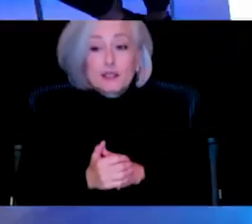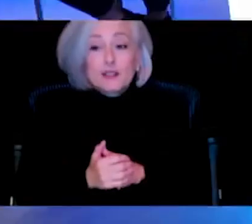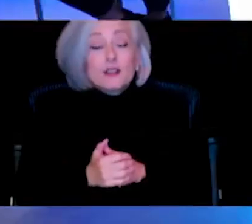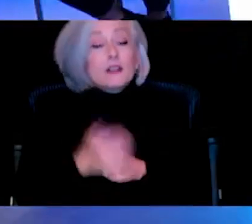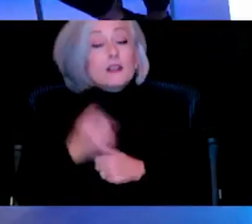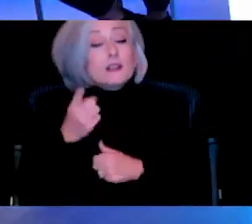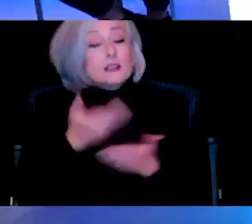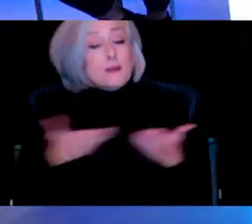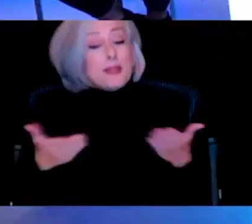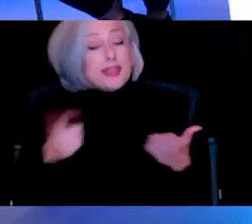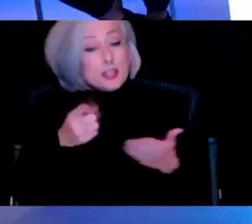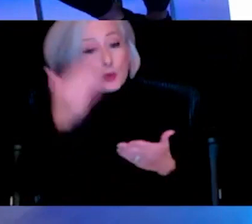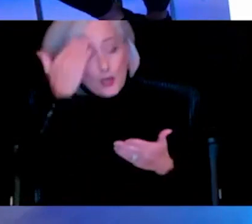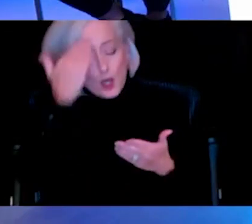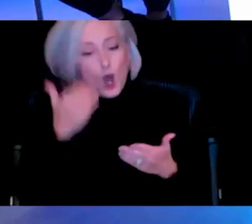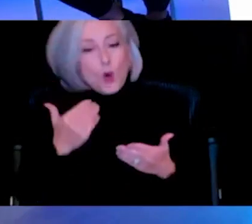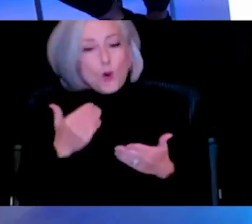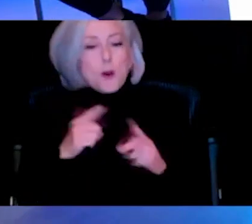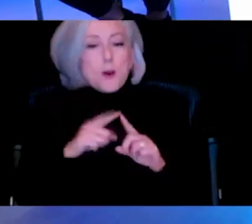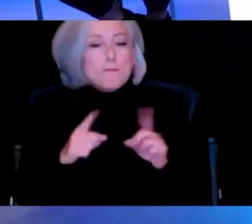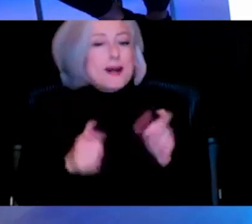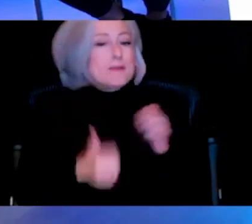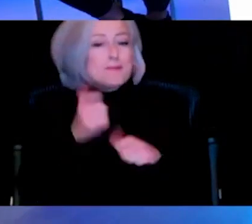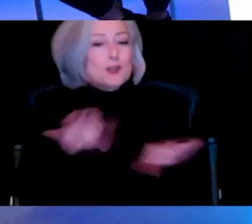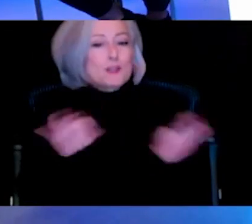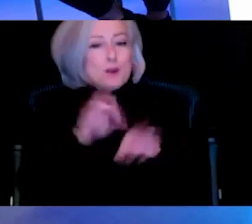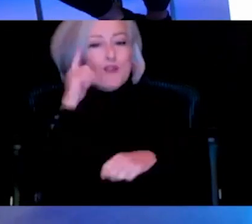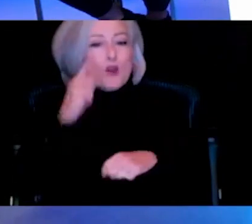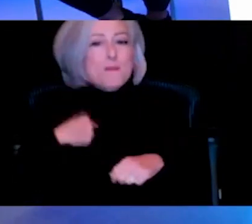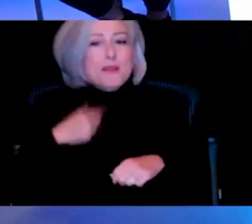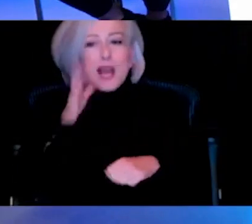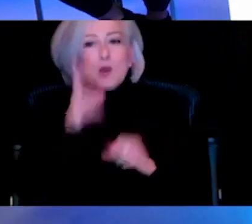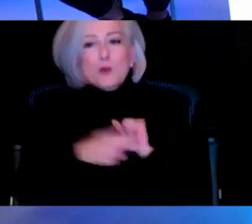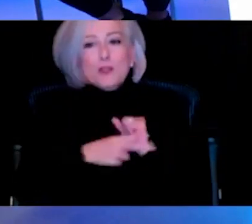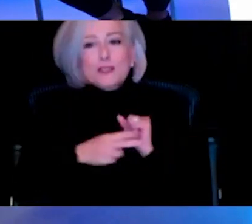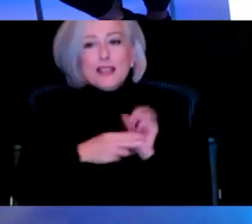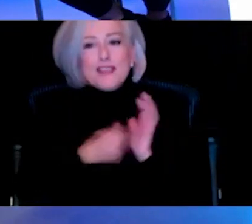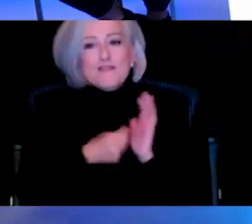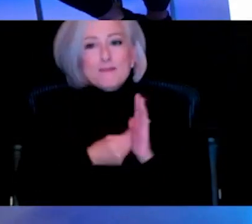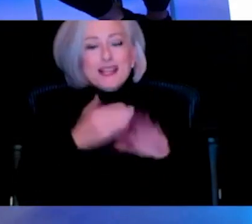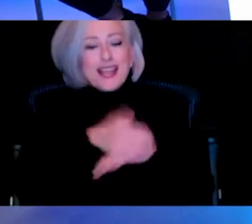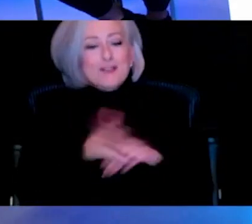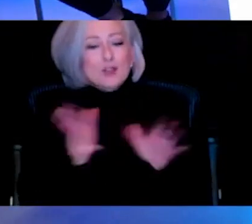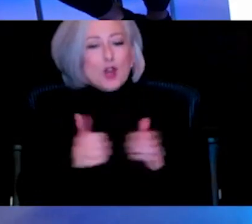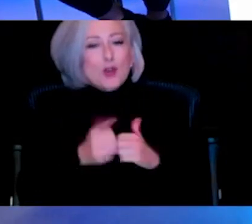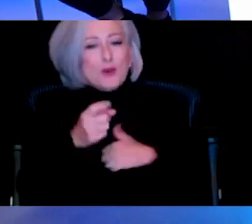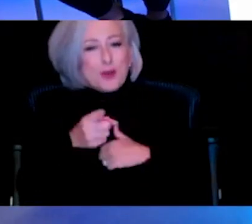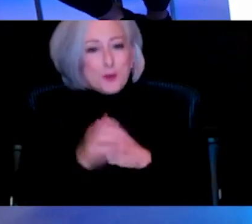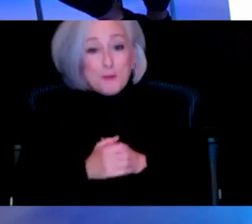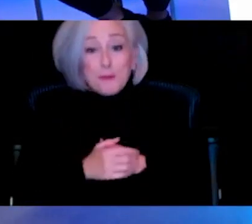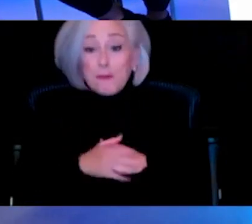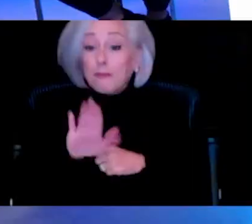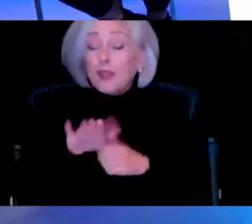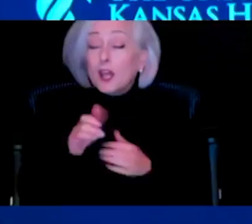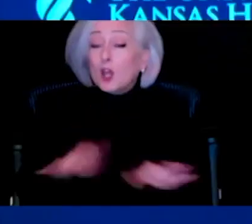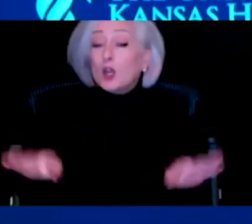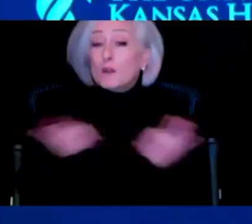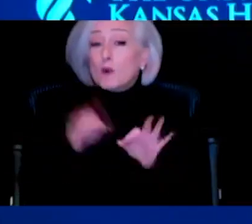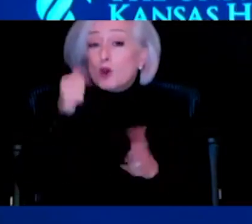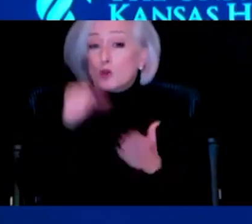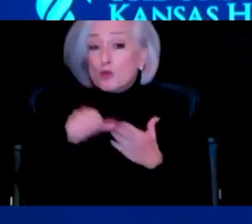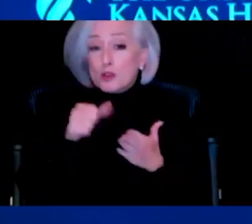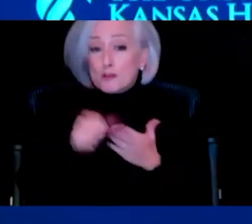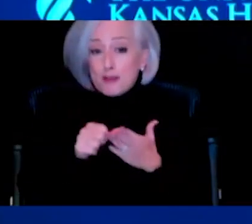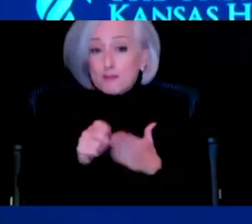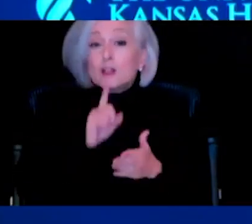know. But like I said, I think the biggest takeaway for me is I'm going to be saving some more money after talking to you. So. And also remember that true beauty's